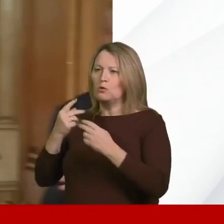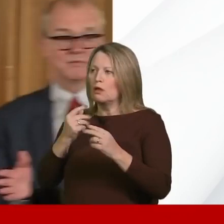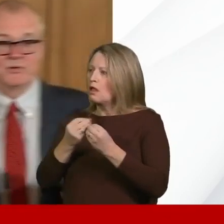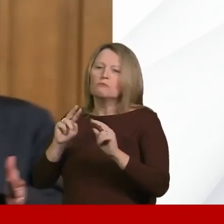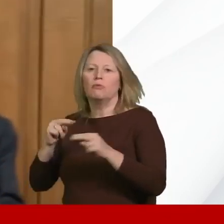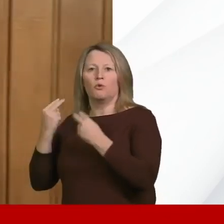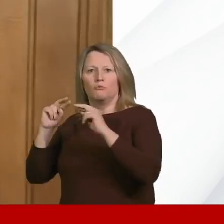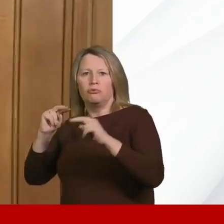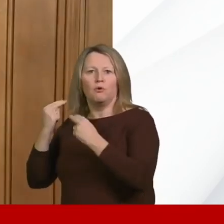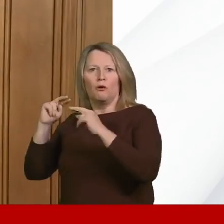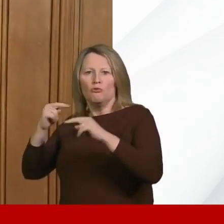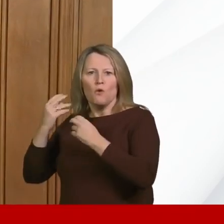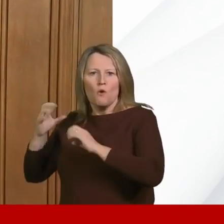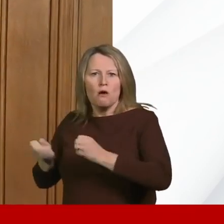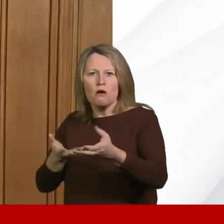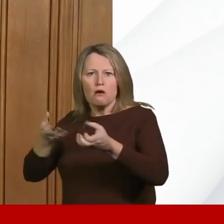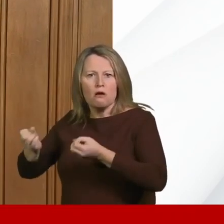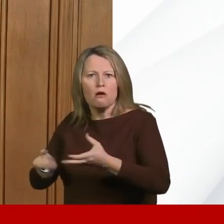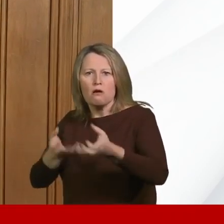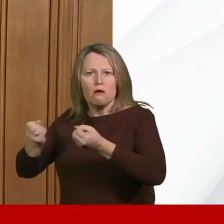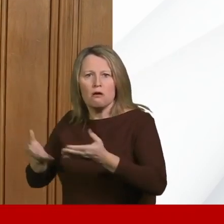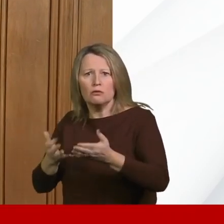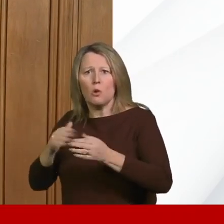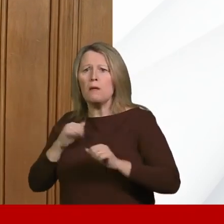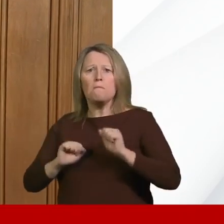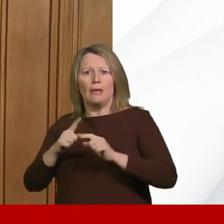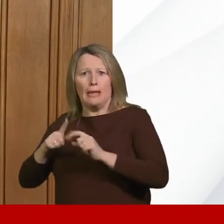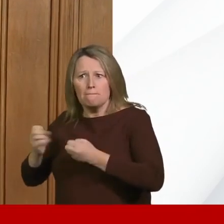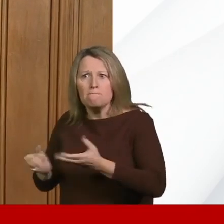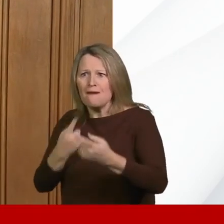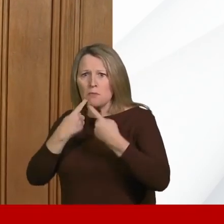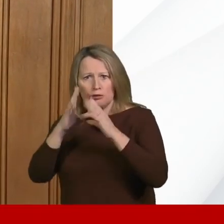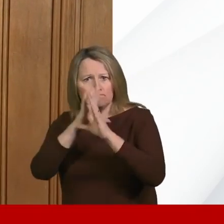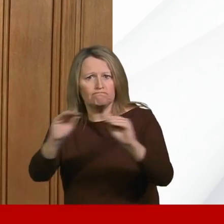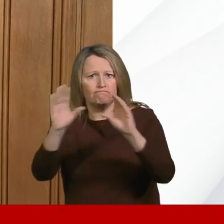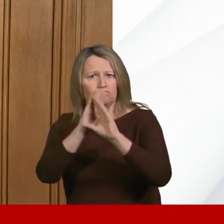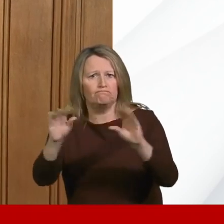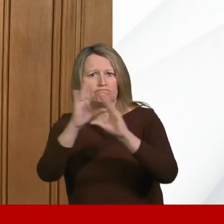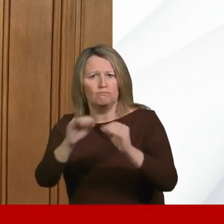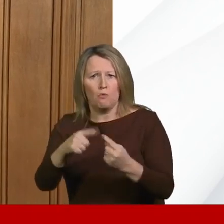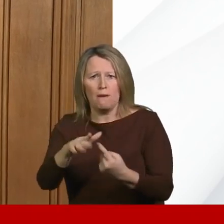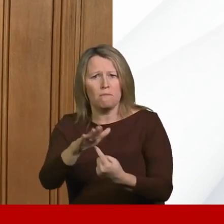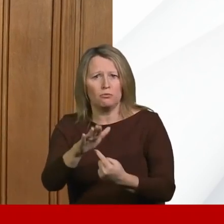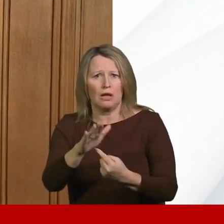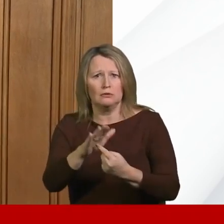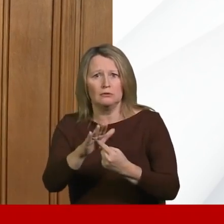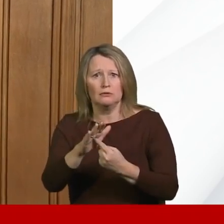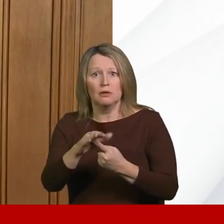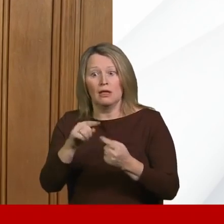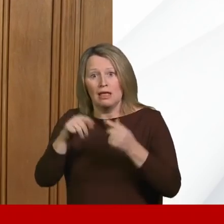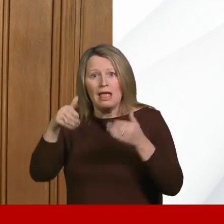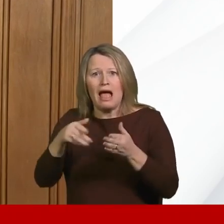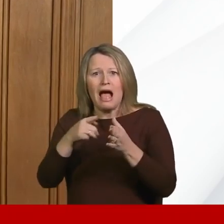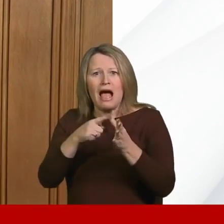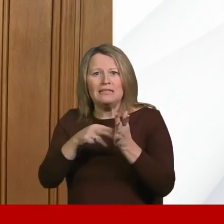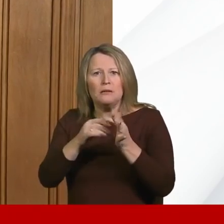types of tests are important. The test to say, have you got the active virus? And that's being rapidly scaled up by Public Health England. And that's crucially important to know who's actively